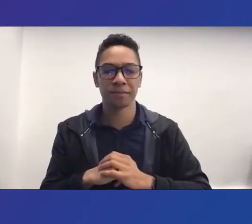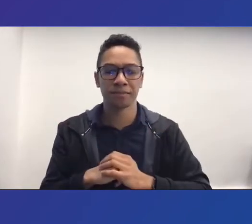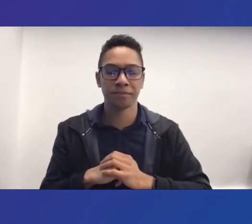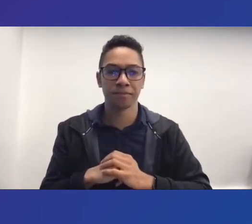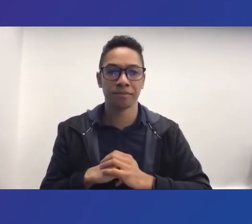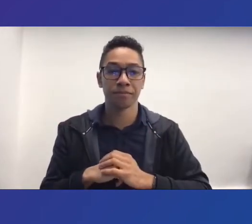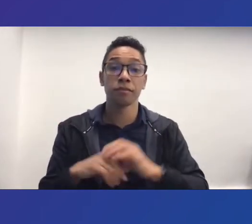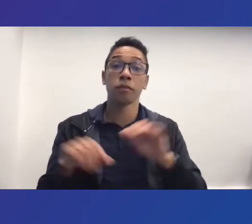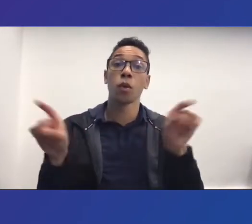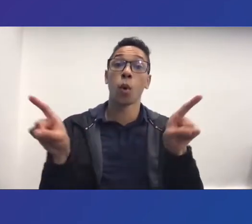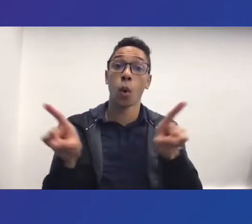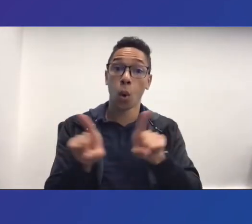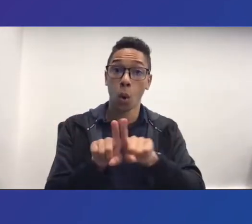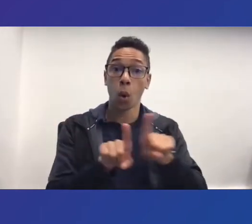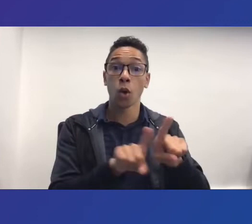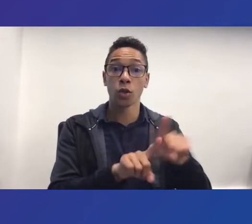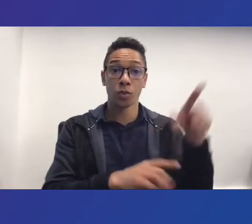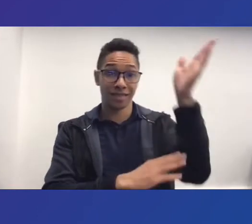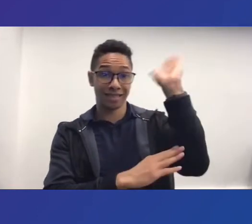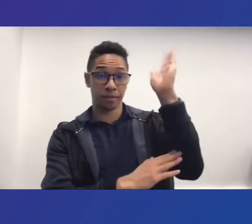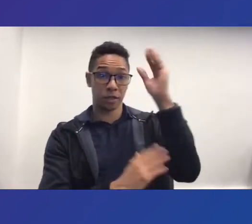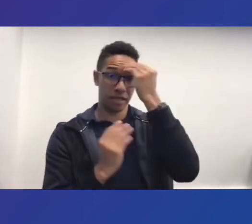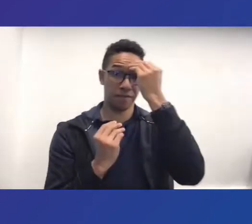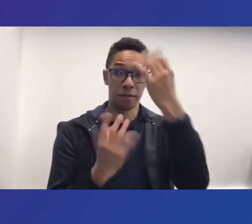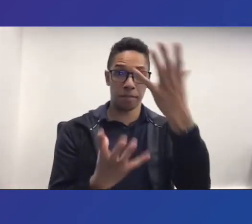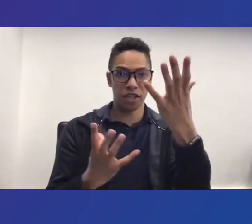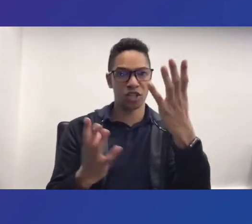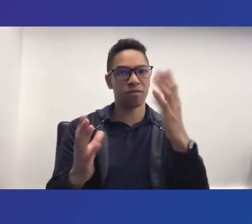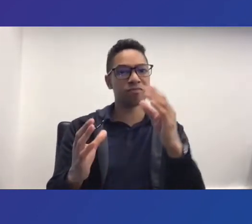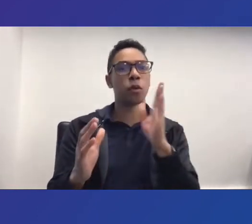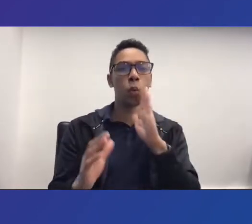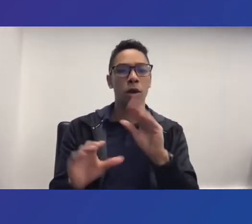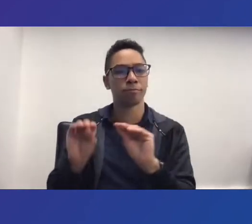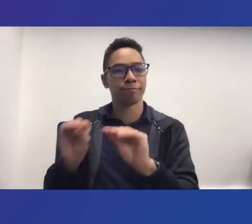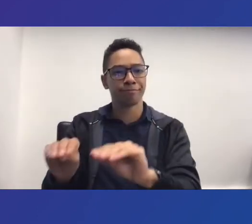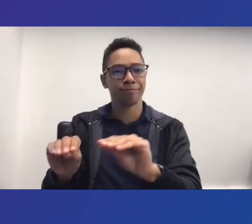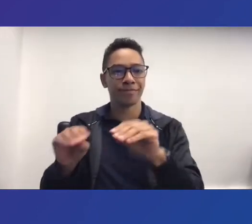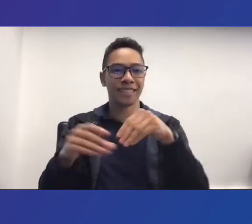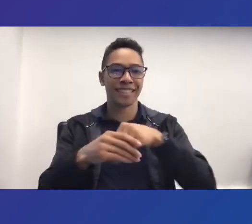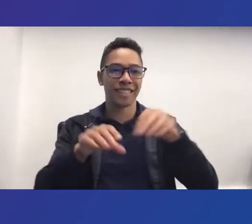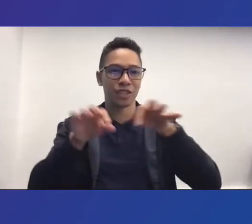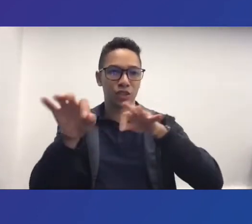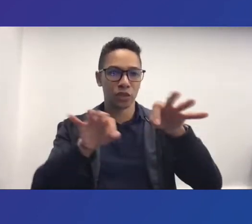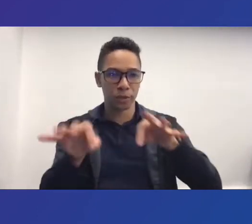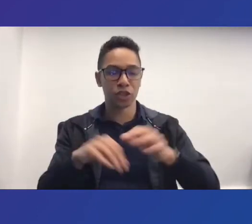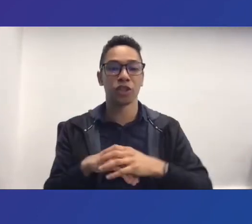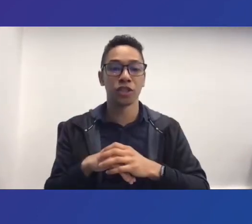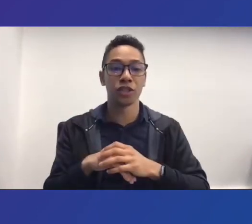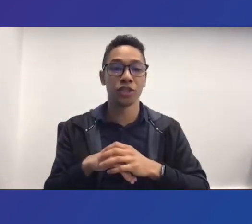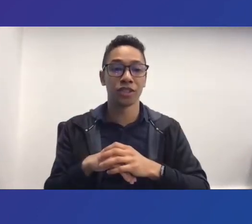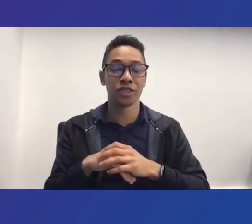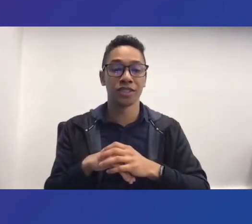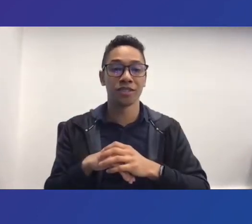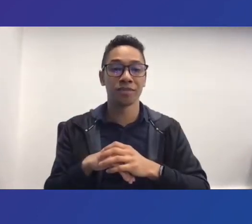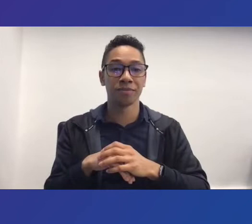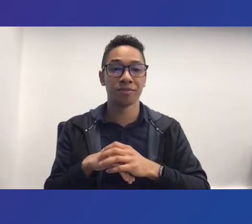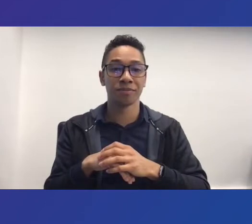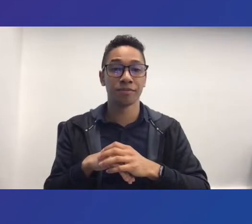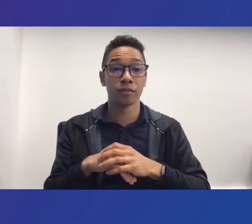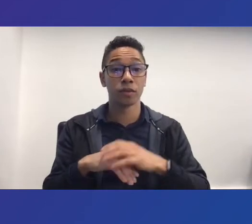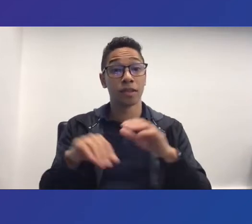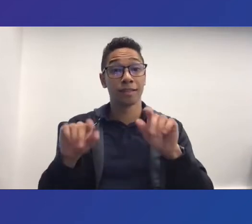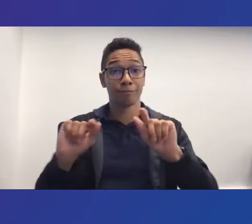We will also post speaker information in the description below. And under the speakers module on the left side of